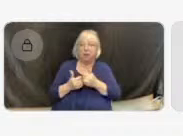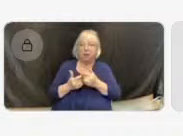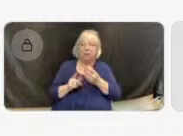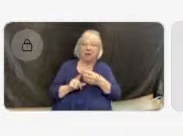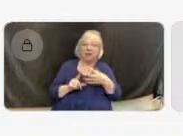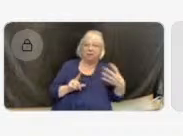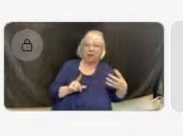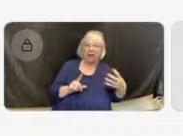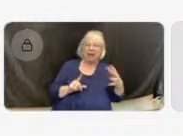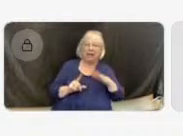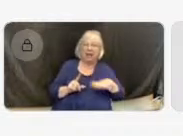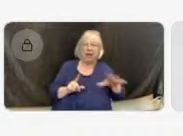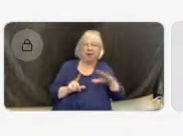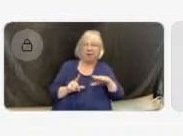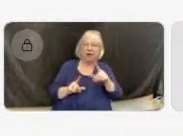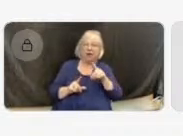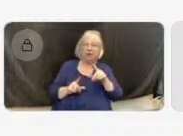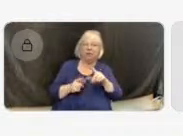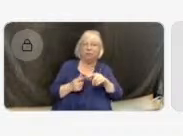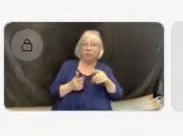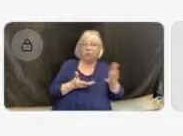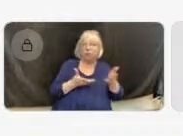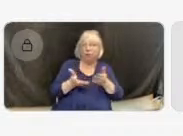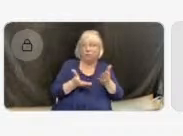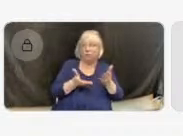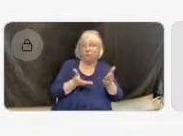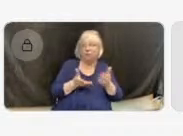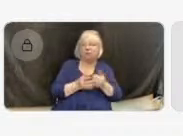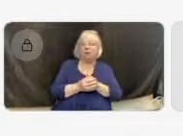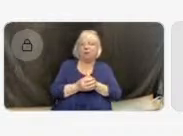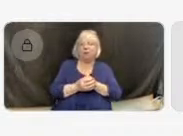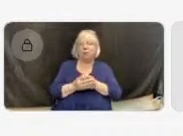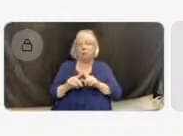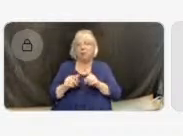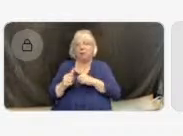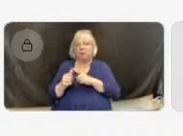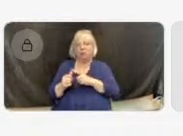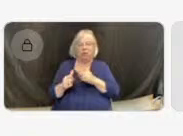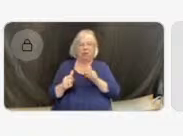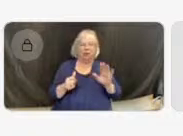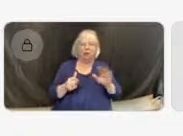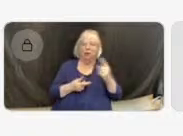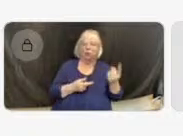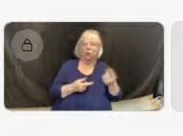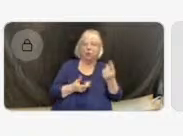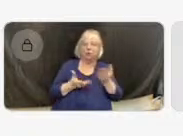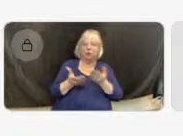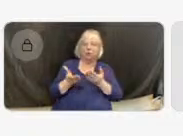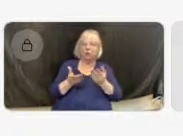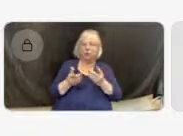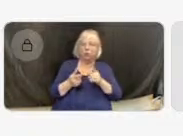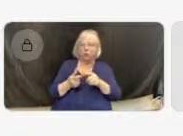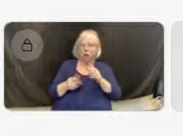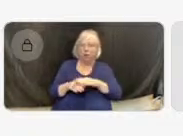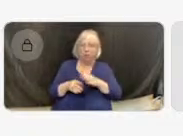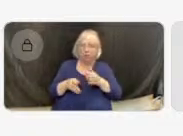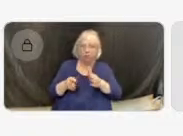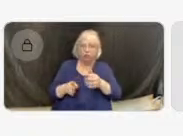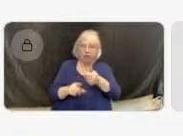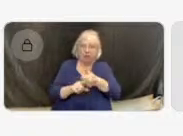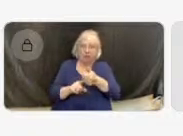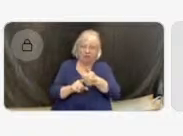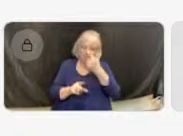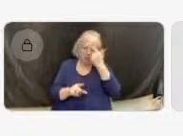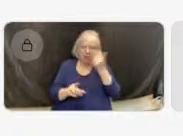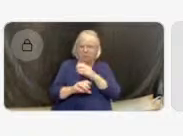jurisdictional area. But initially, their only service would be to the street itself, since there's